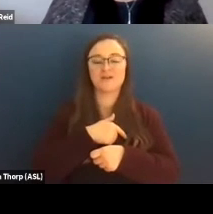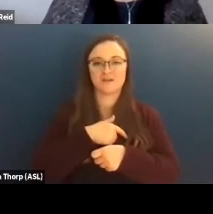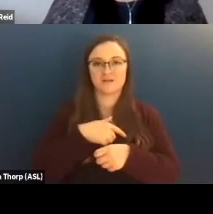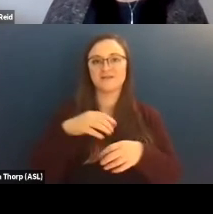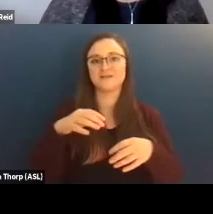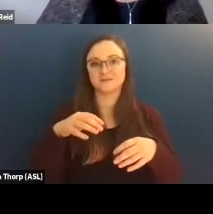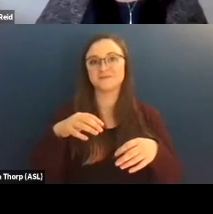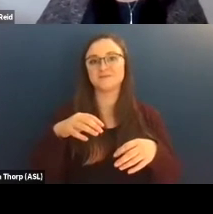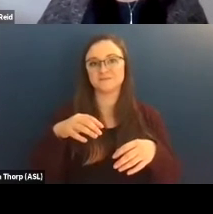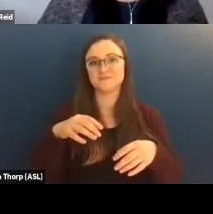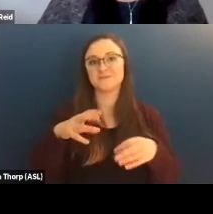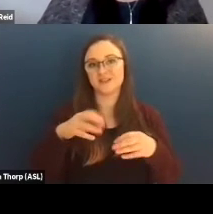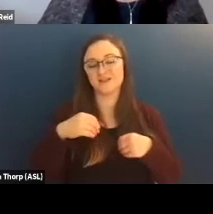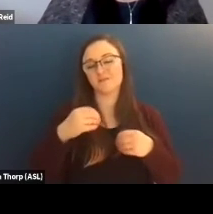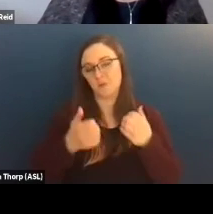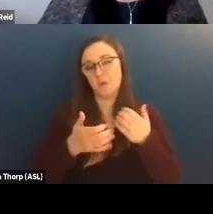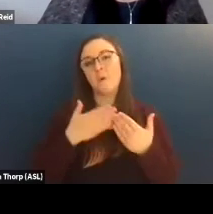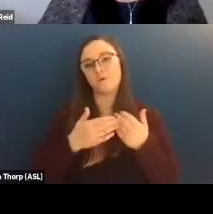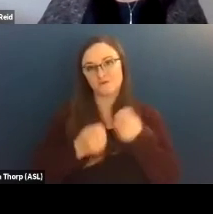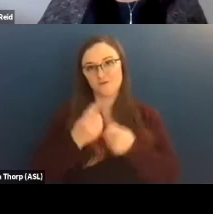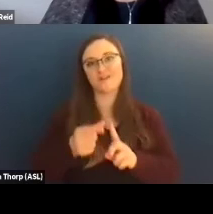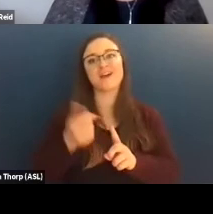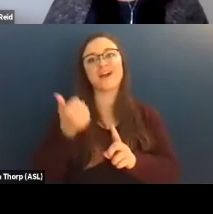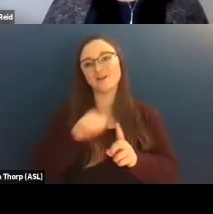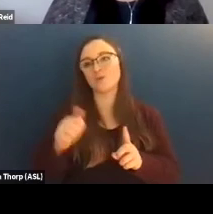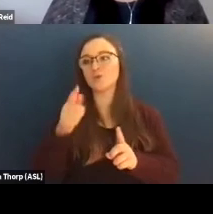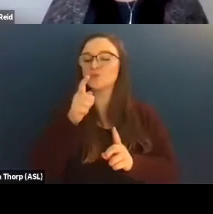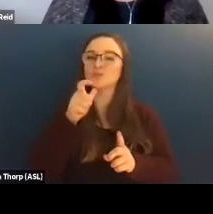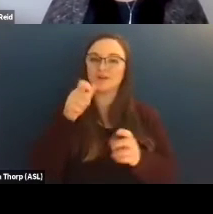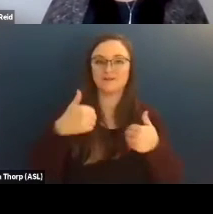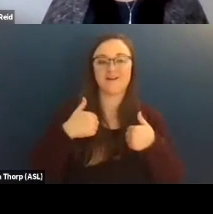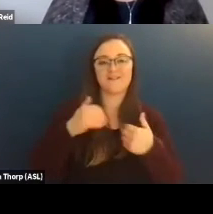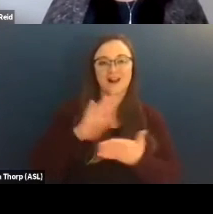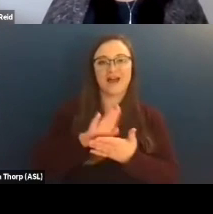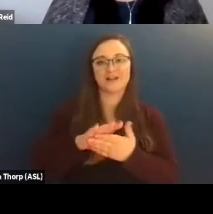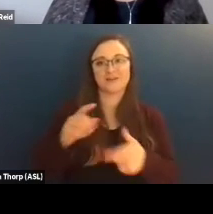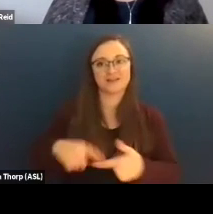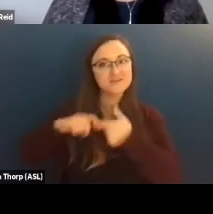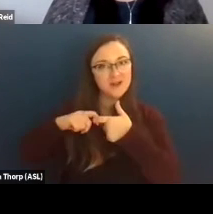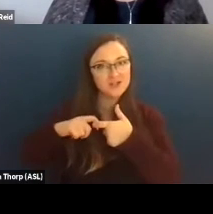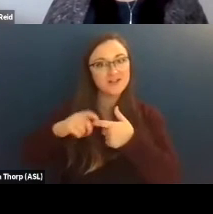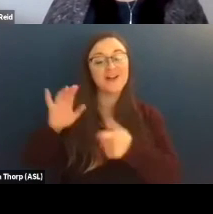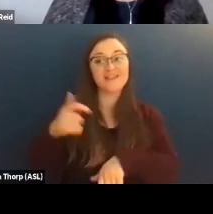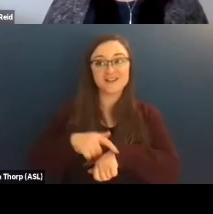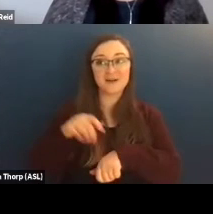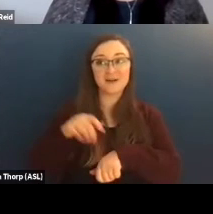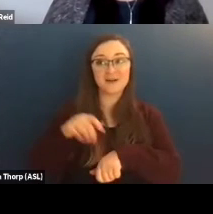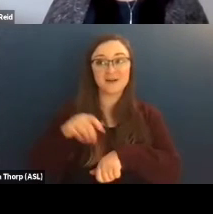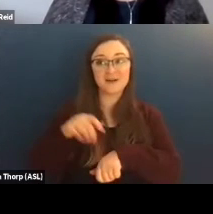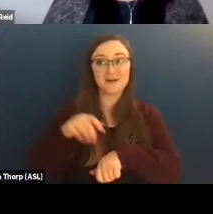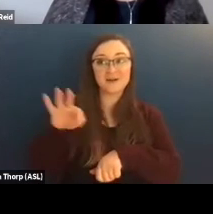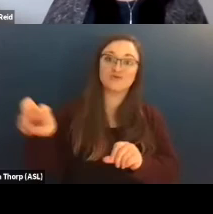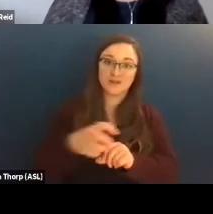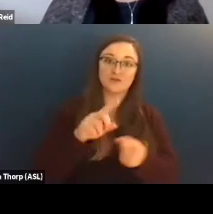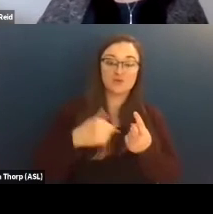the academic suspension. At that time, we would have to work with your original institution if you were trying to transfer to